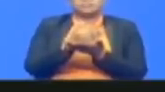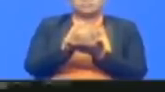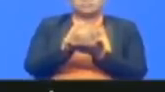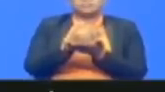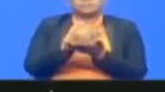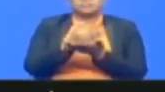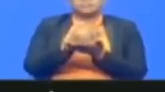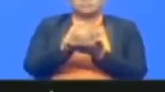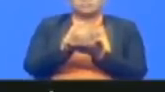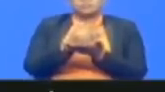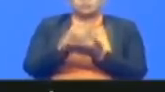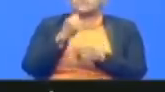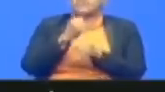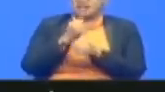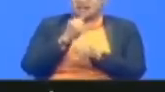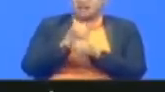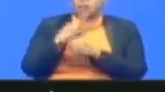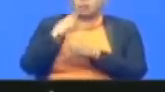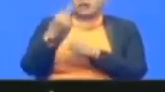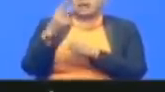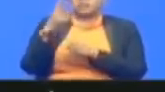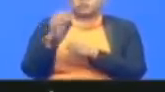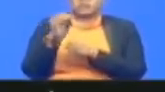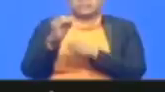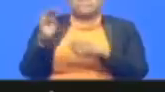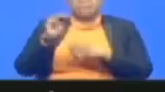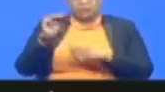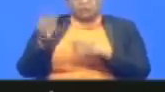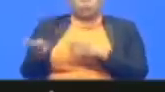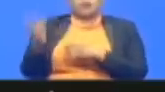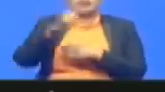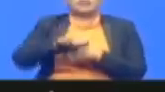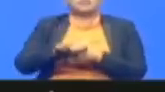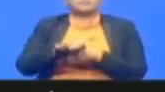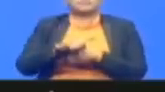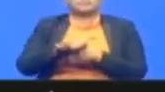done over 120 million in a day.